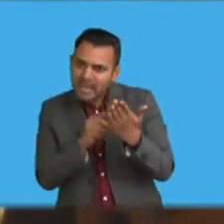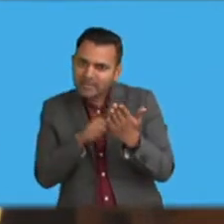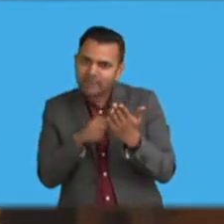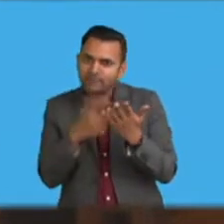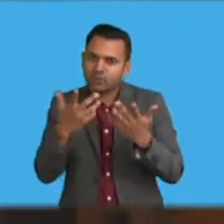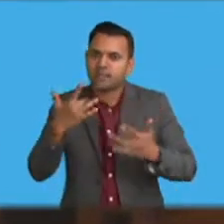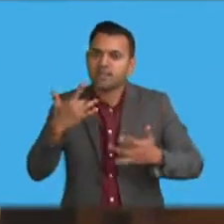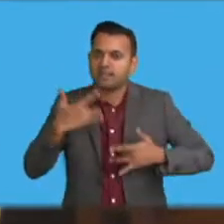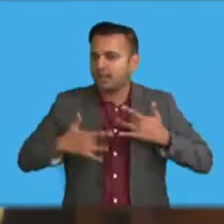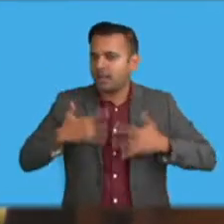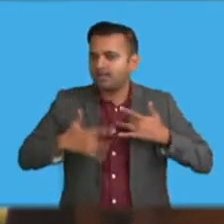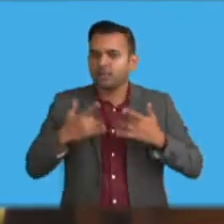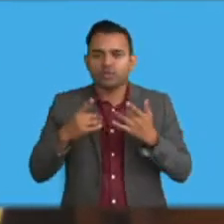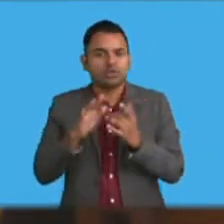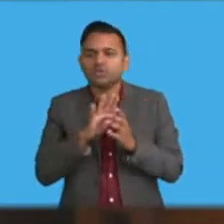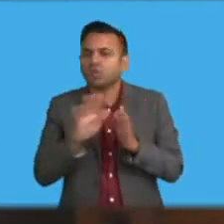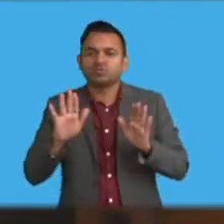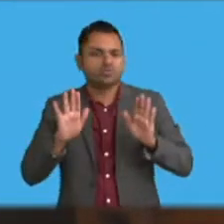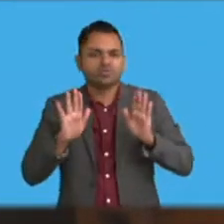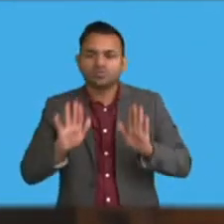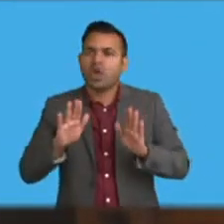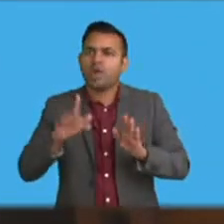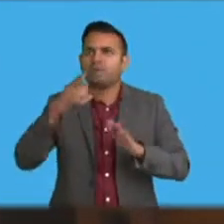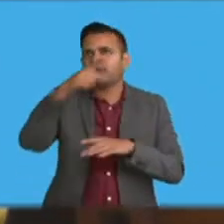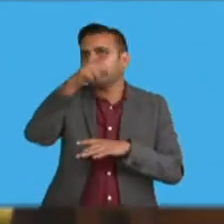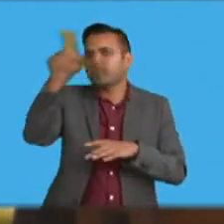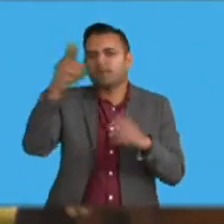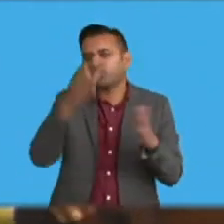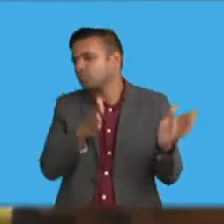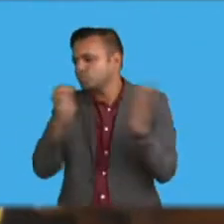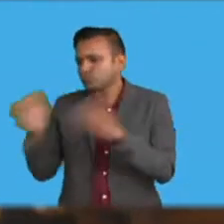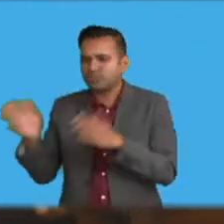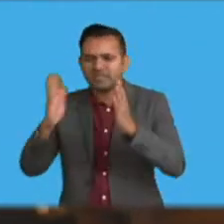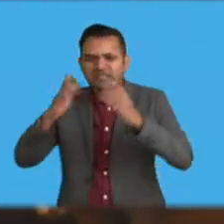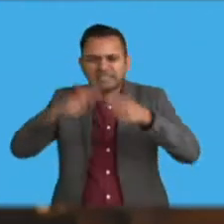rural-urban migration. So since 2008, Madam Speaker, a total of